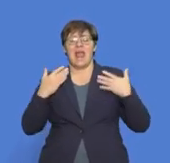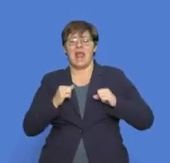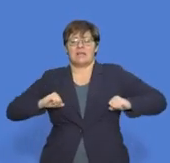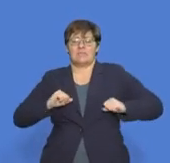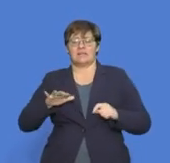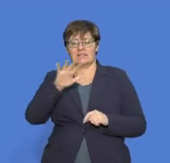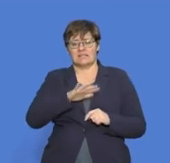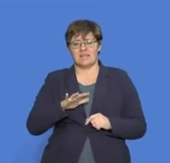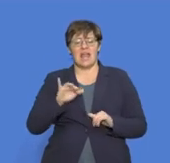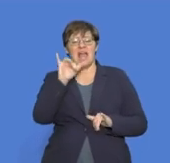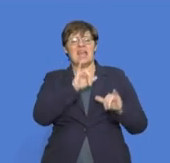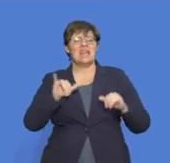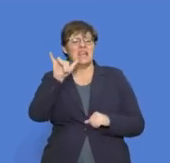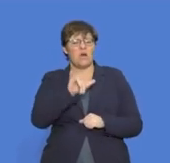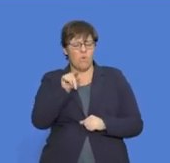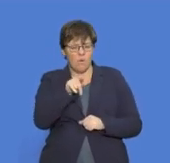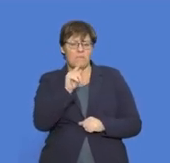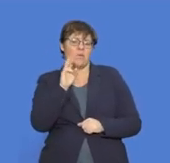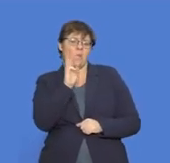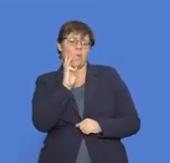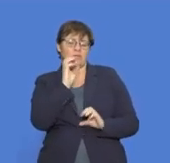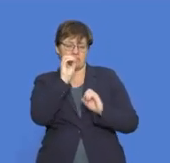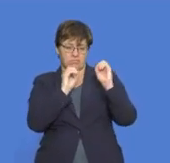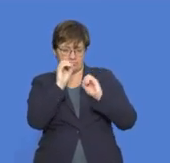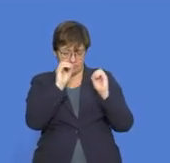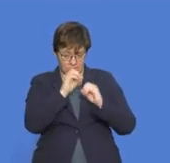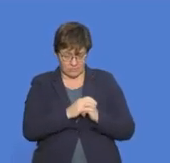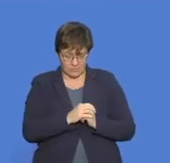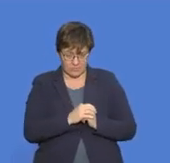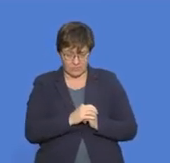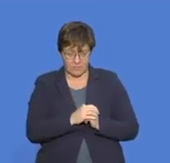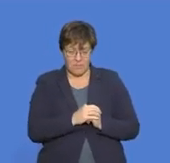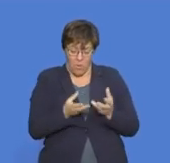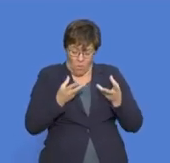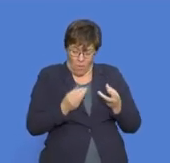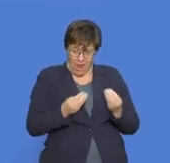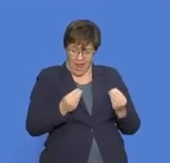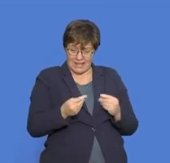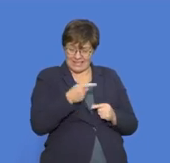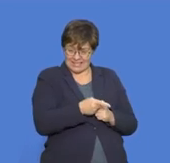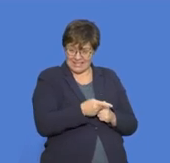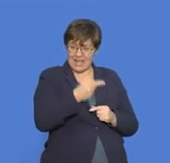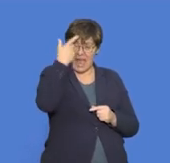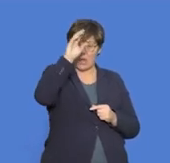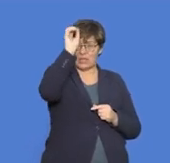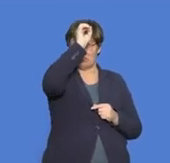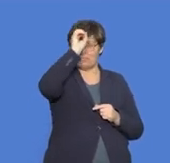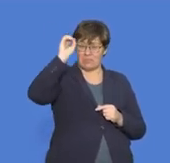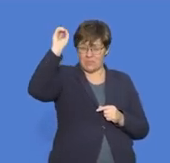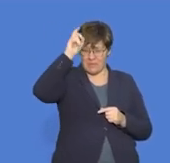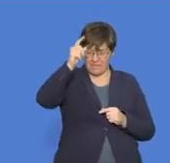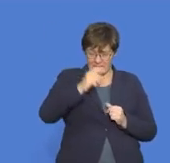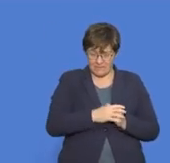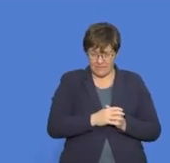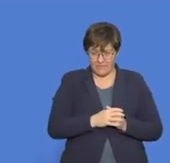little yellow things are the water molecules. If it's very humid, this is the air outside. And if we